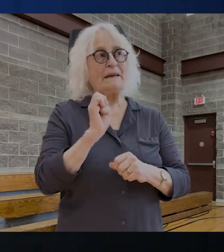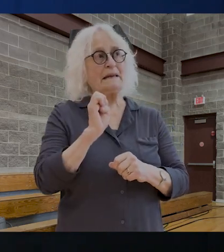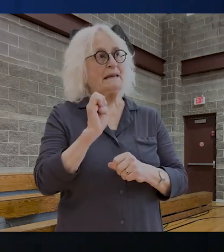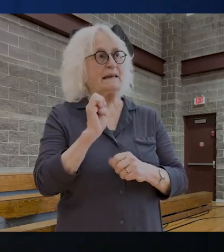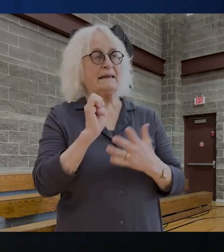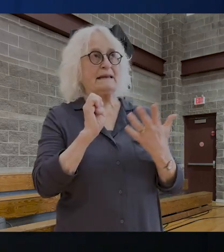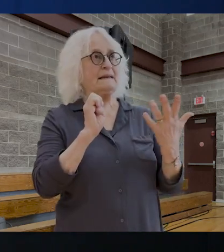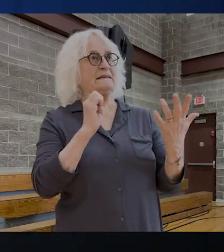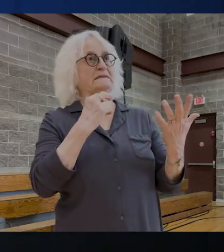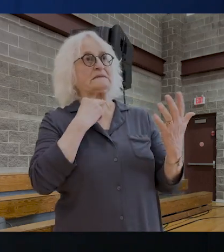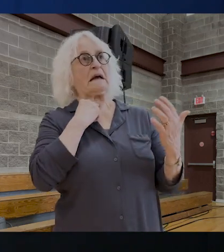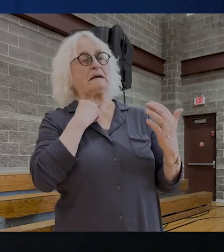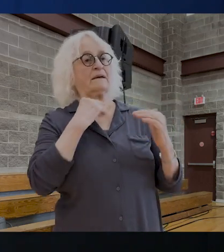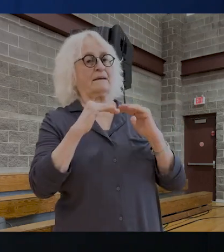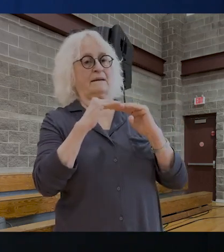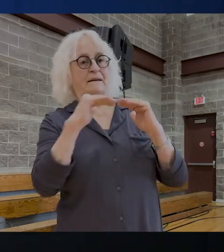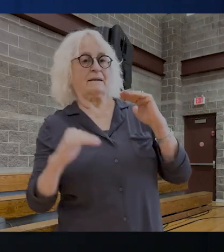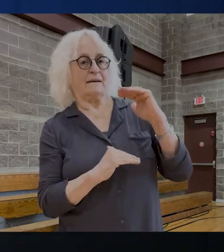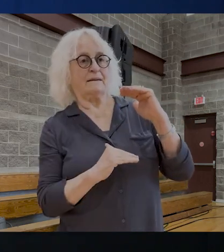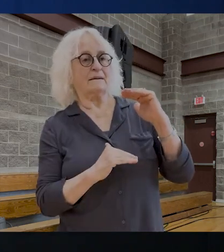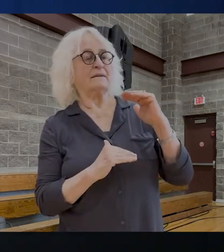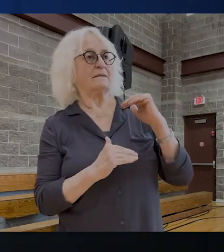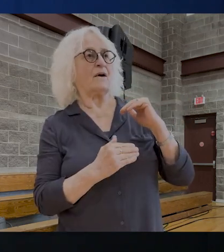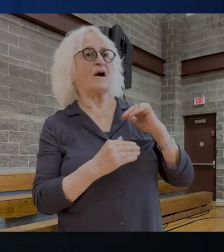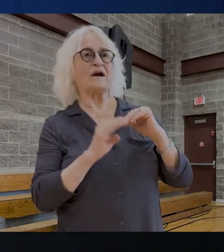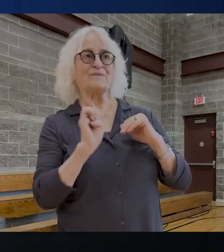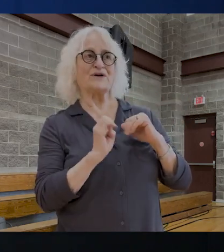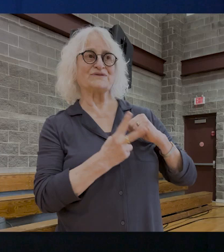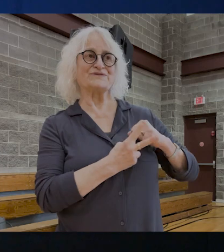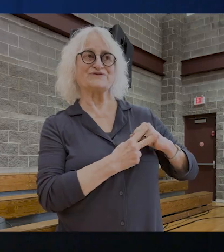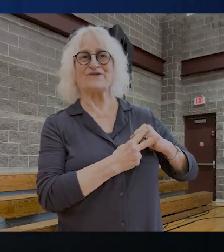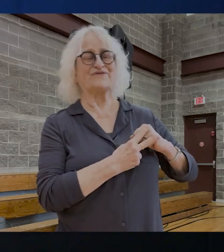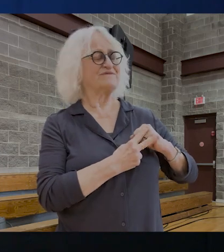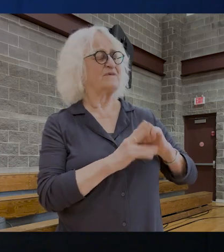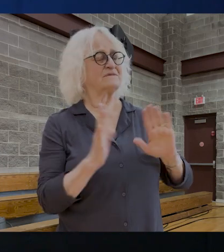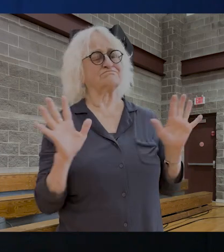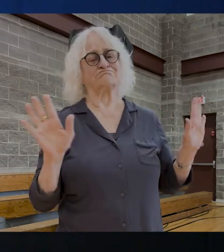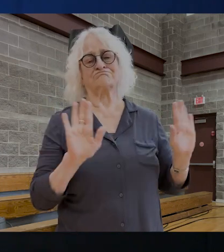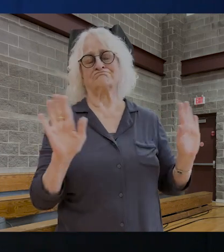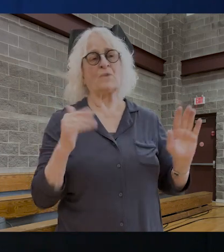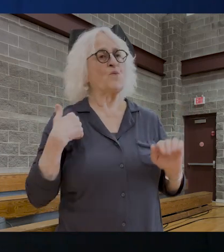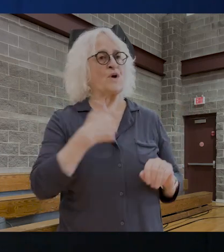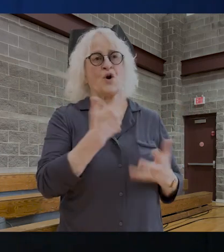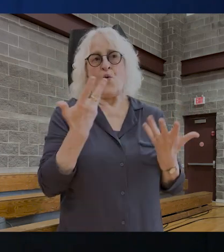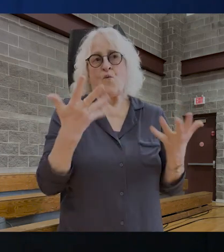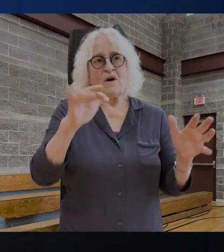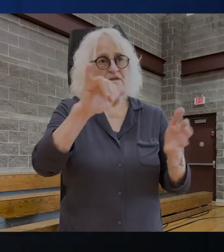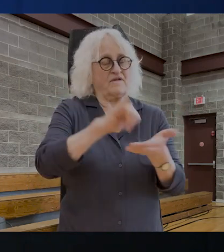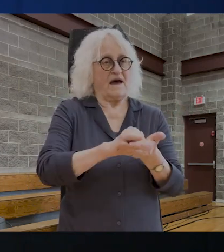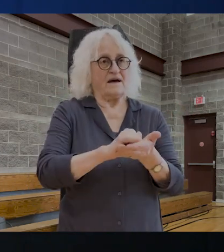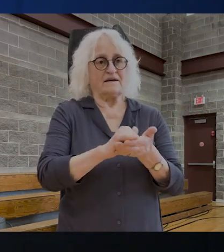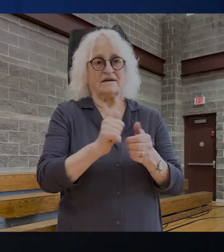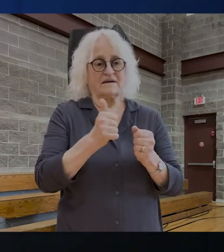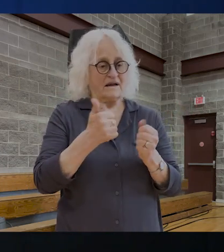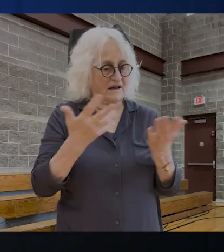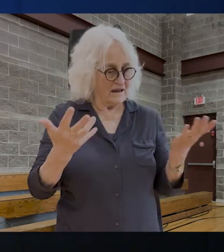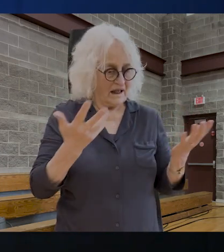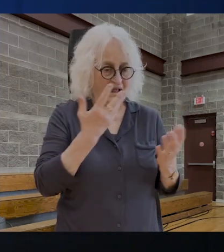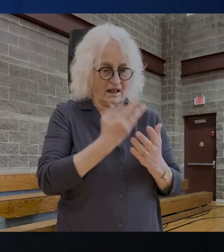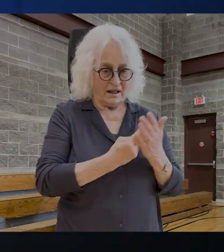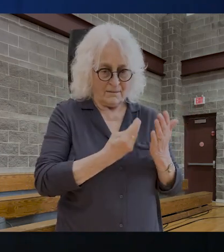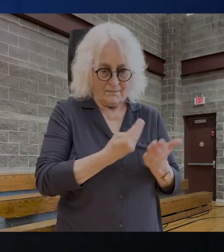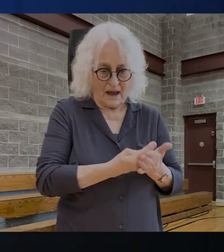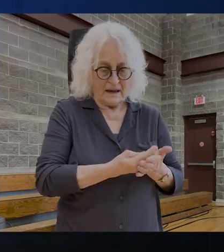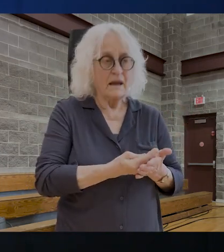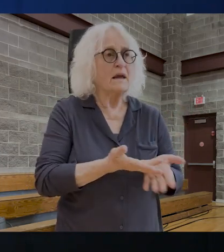City that we are below our target reserve. And that is not a position that we want to be as a city, because we want